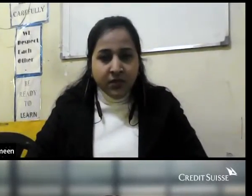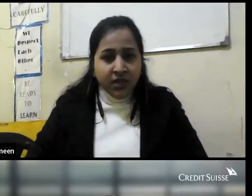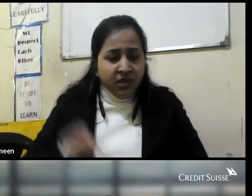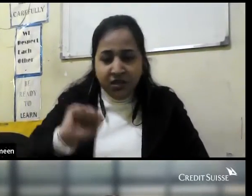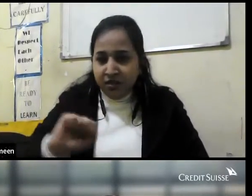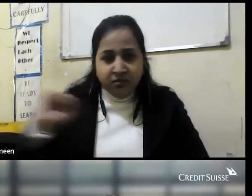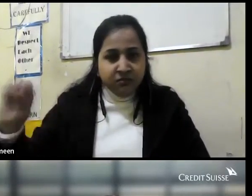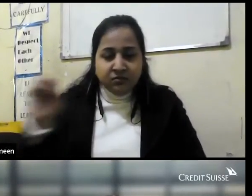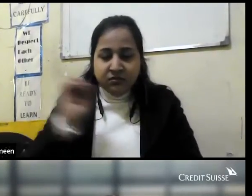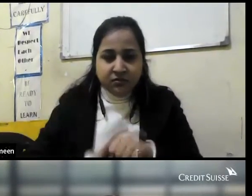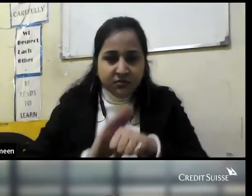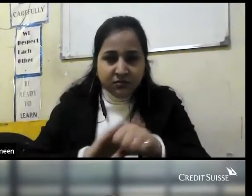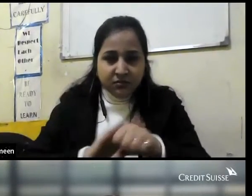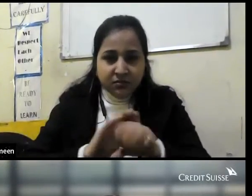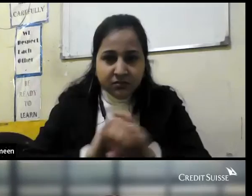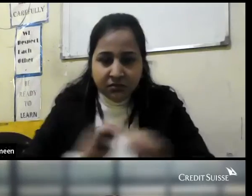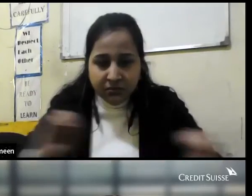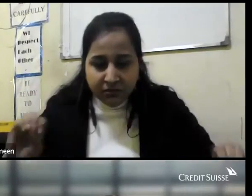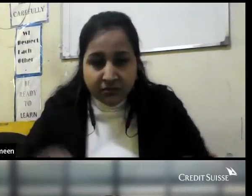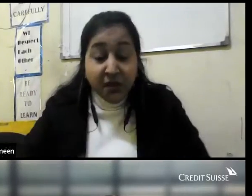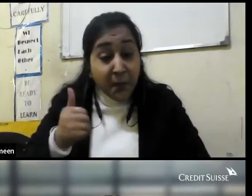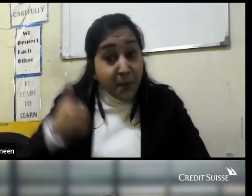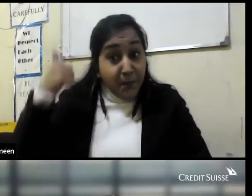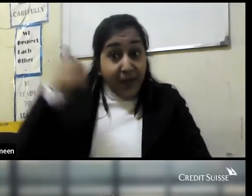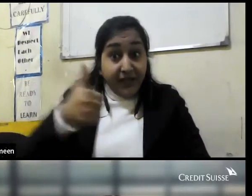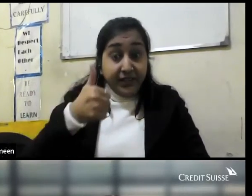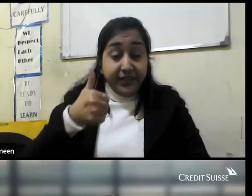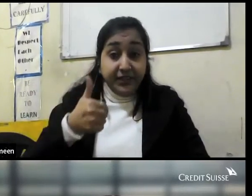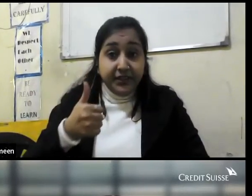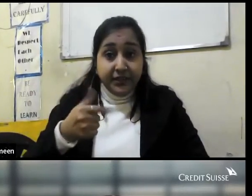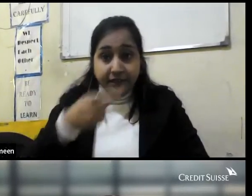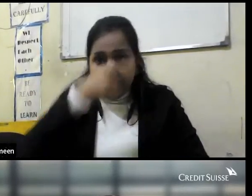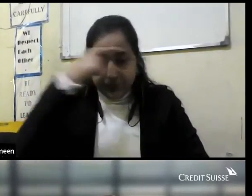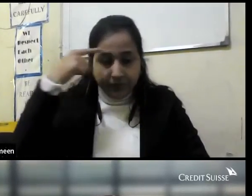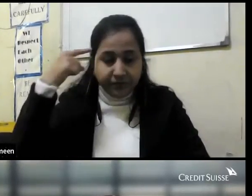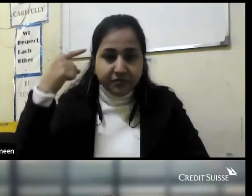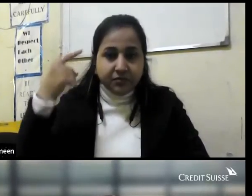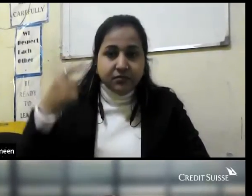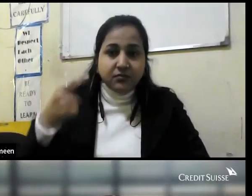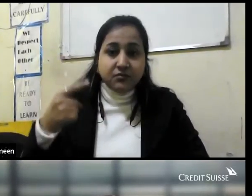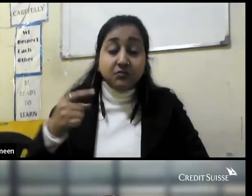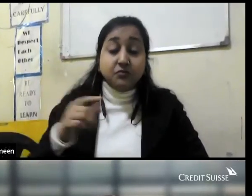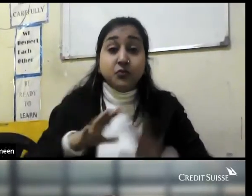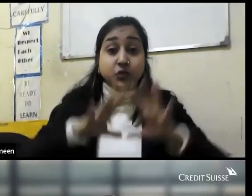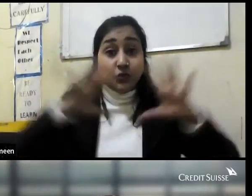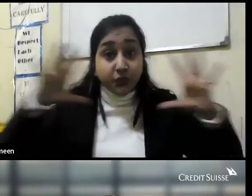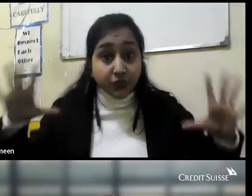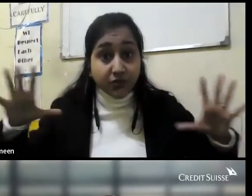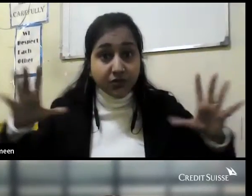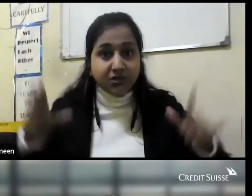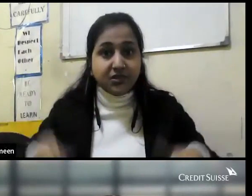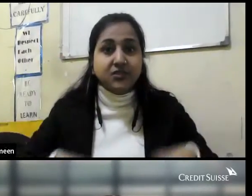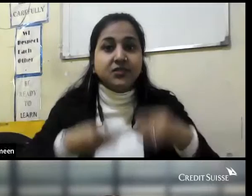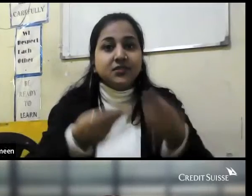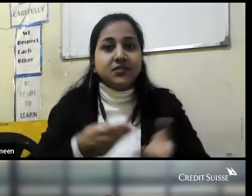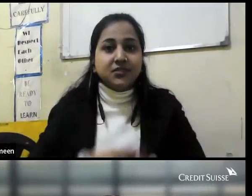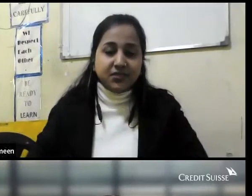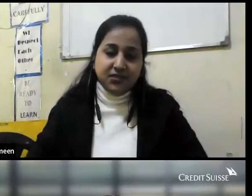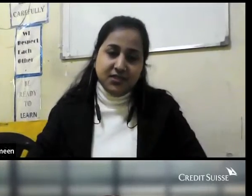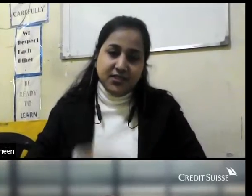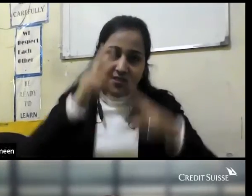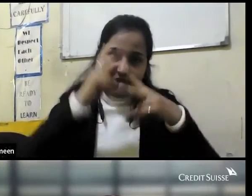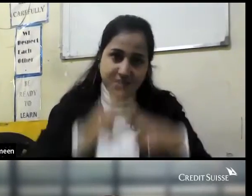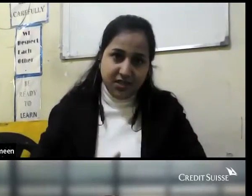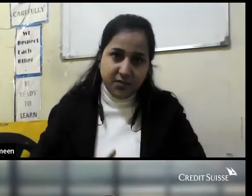experience, they have a better chance of becoming large enterprises, a sustainable organization, because